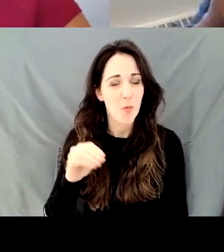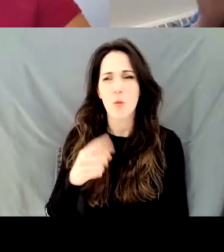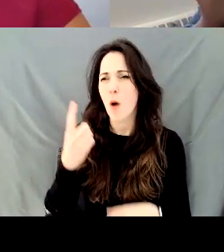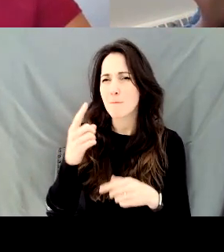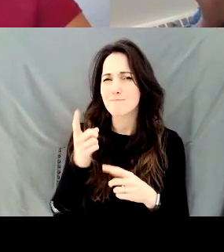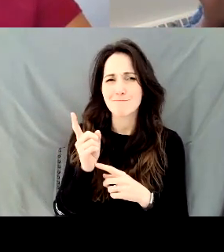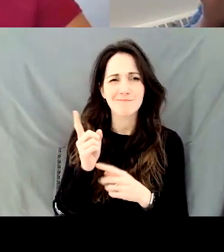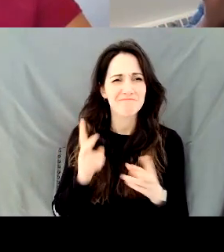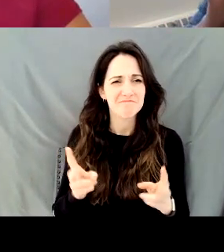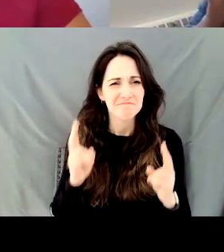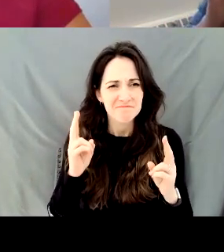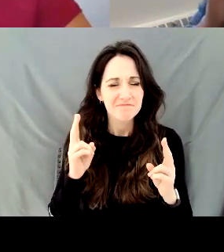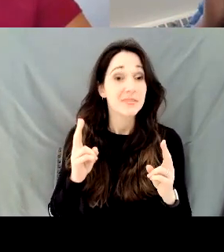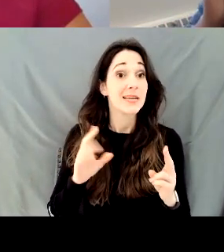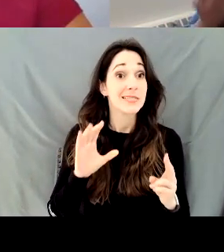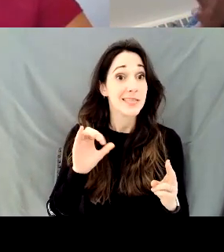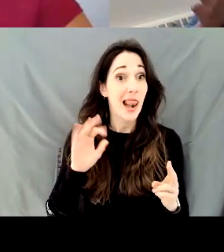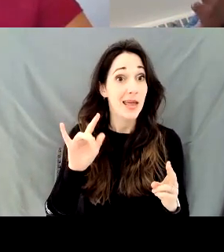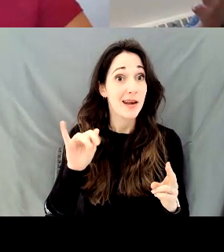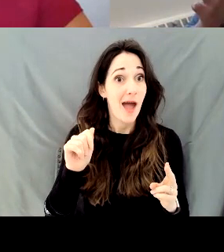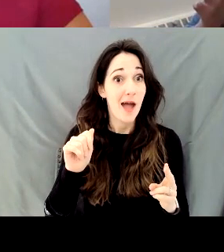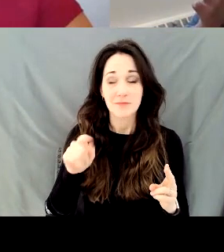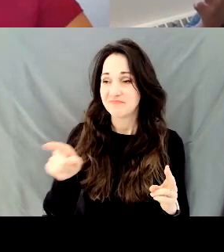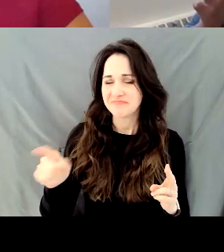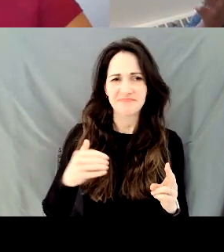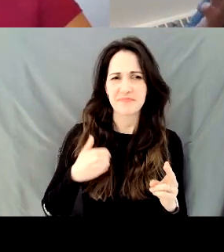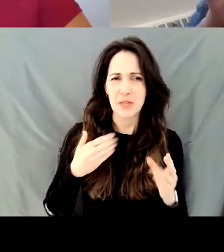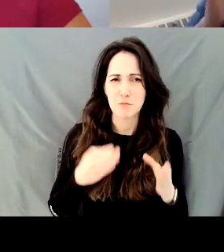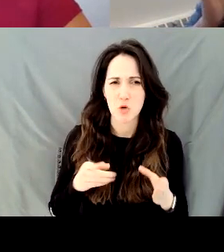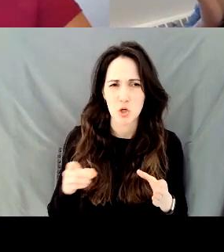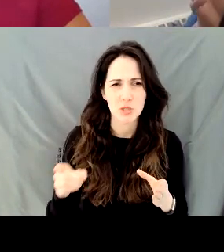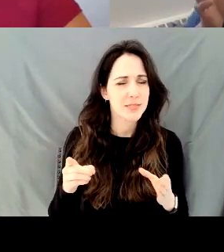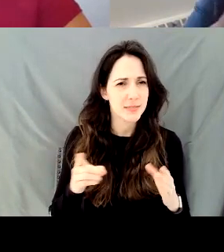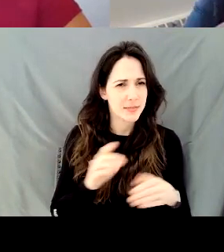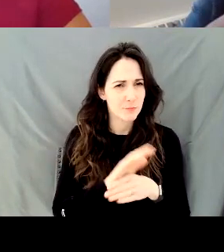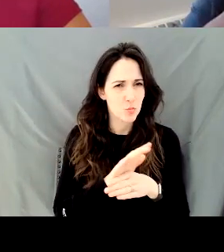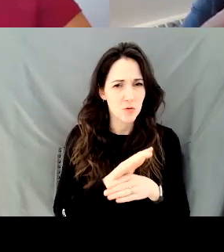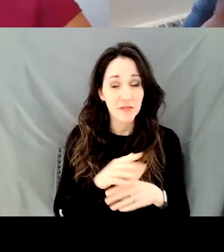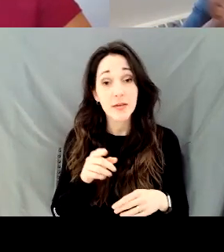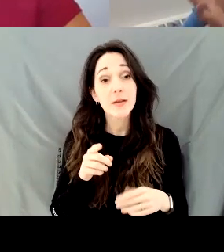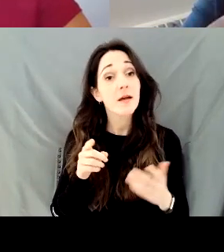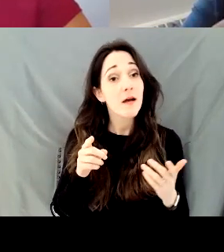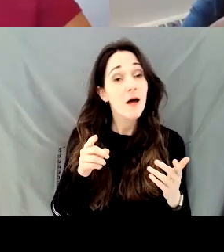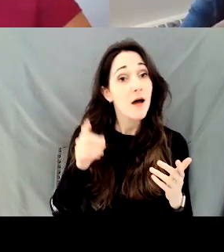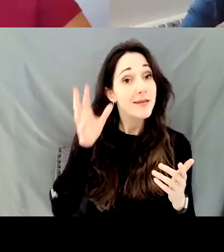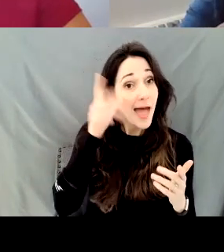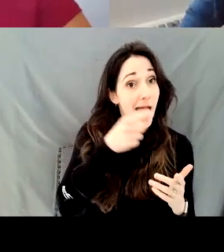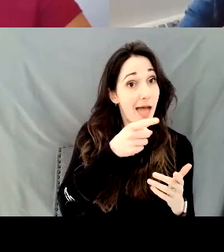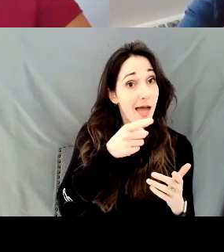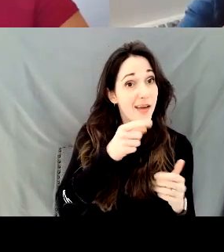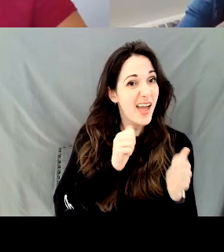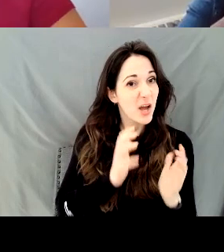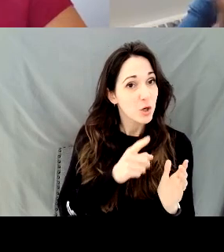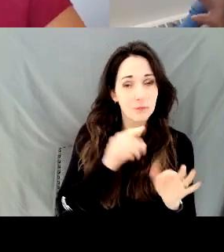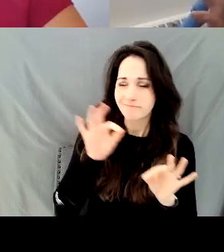dad, Selena's young at this point, is explaining to her like what it was like for him to be a performer in